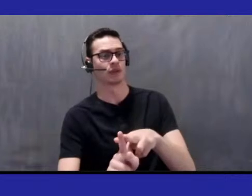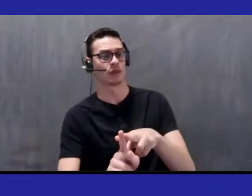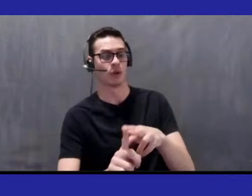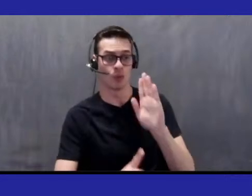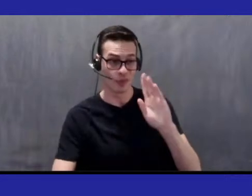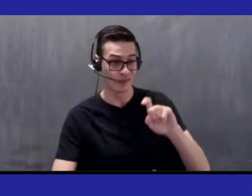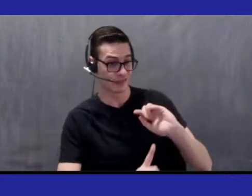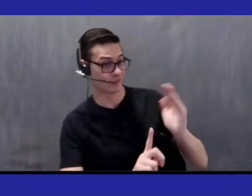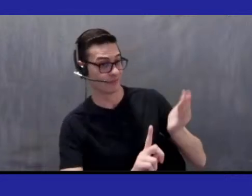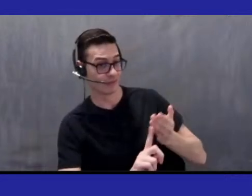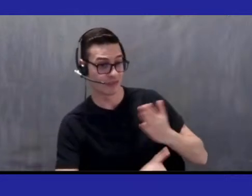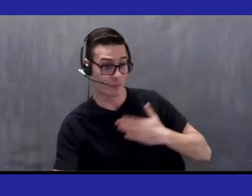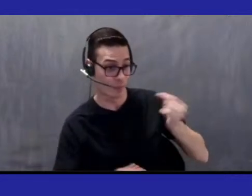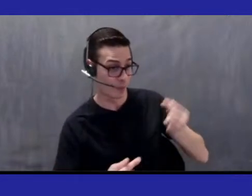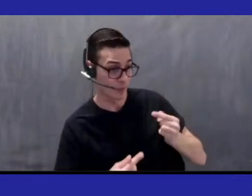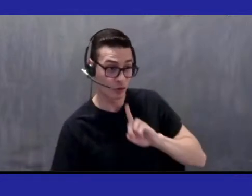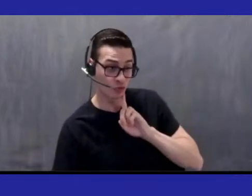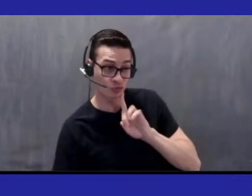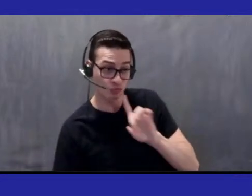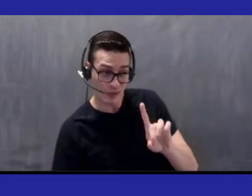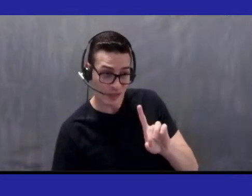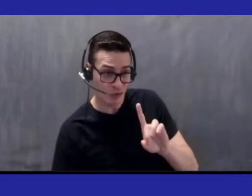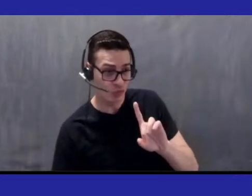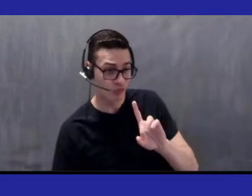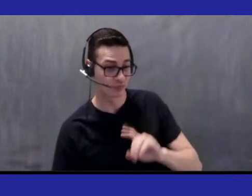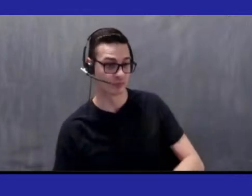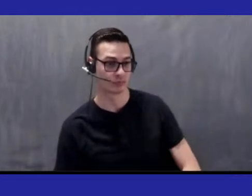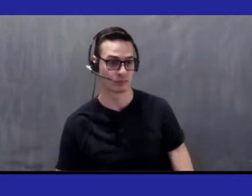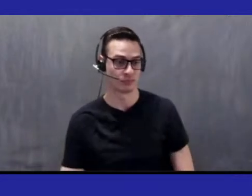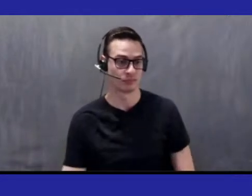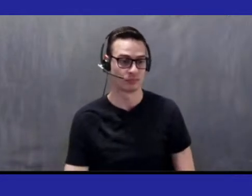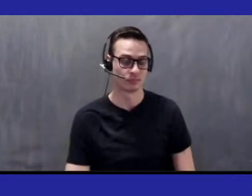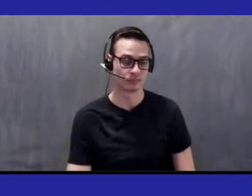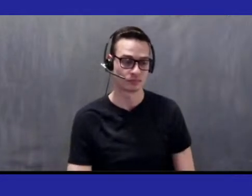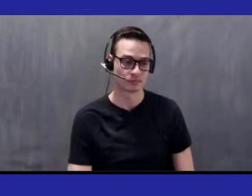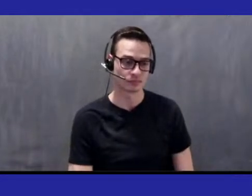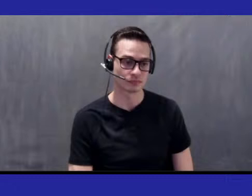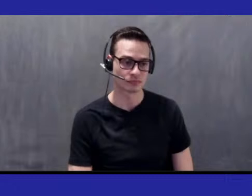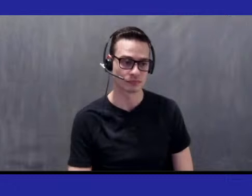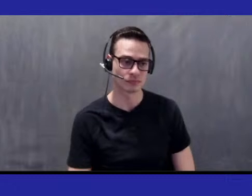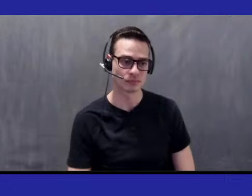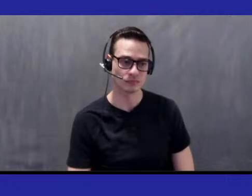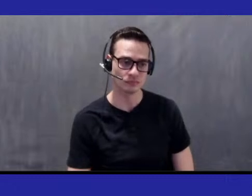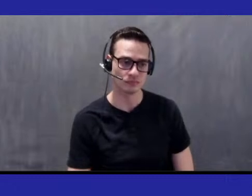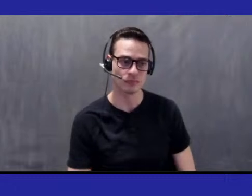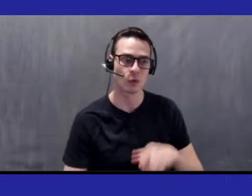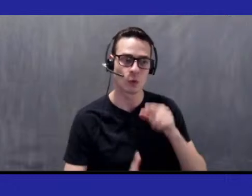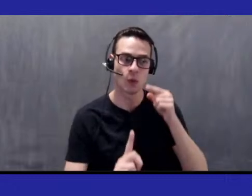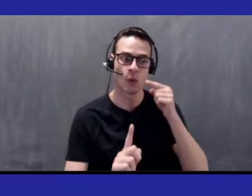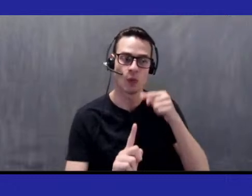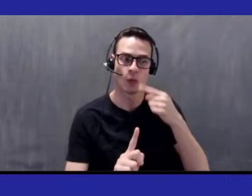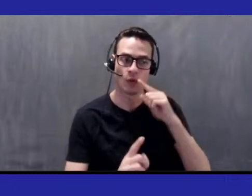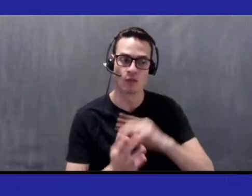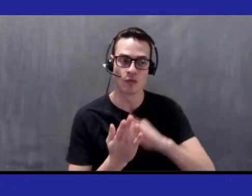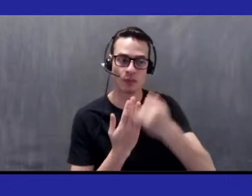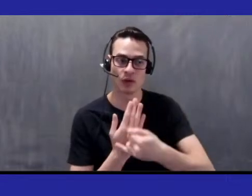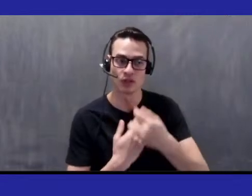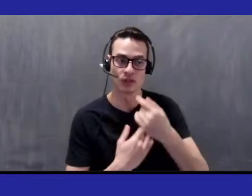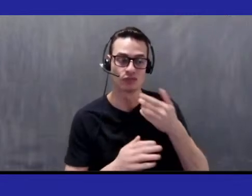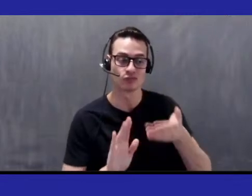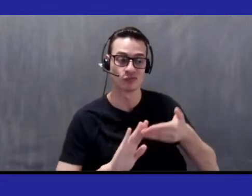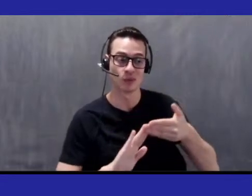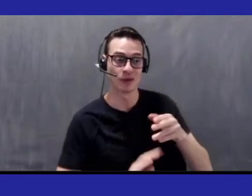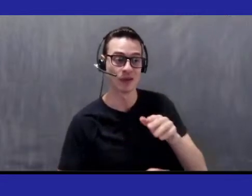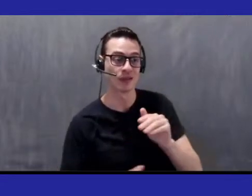is real?" So the goal for this project run by Dr. Rivlin is to optimize the quality of care that